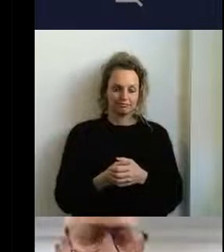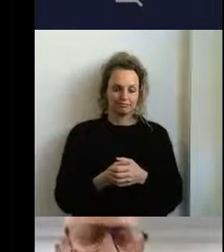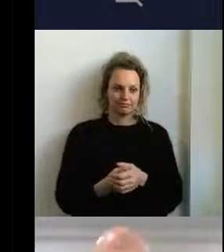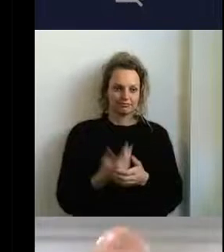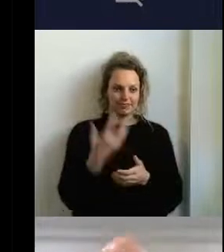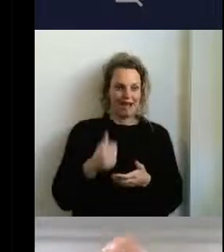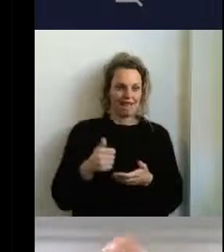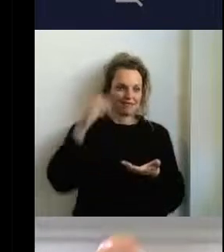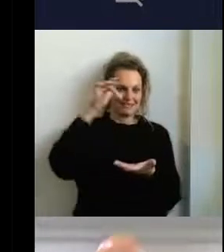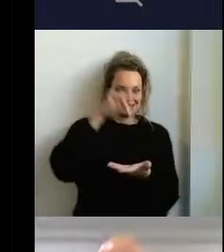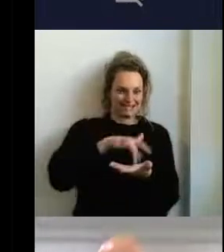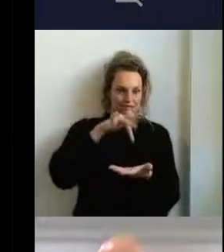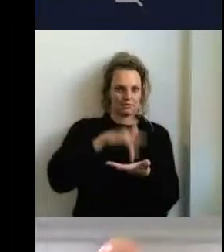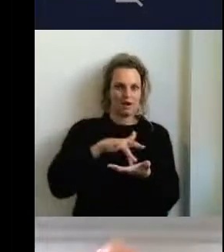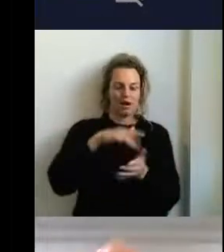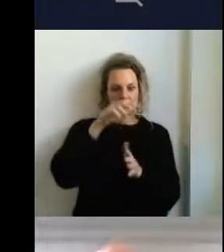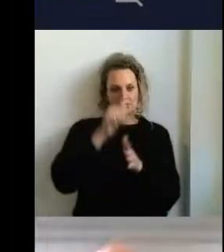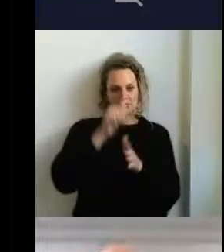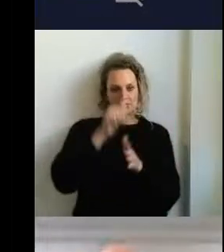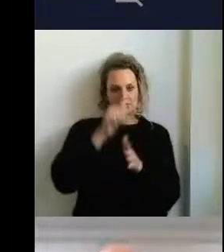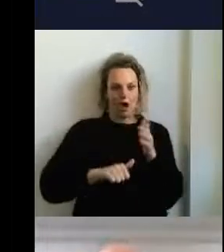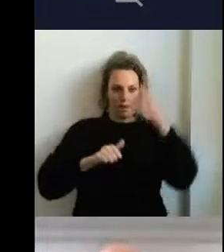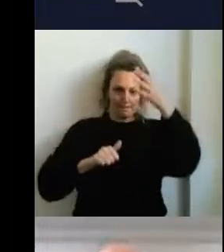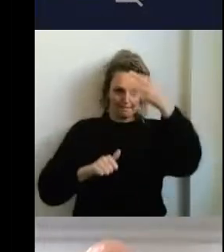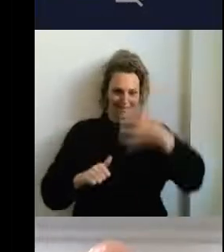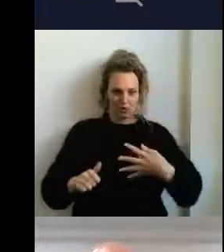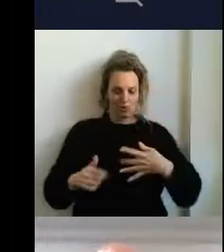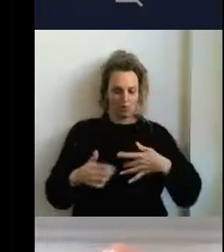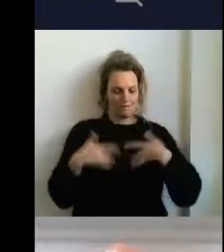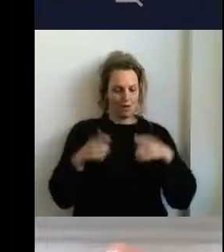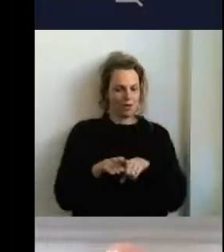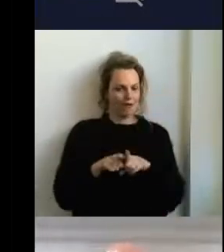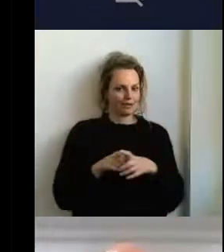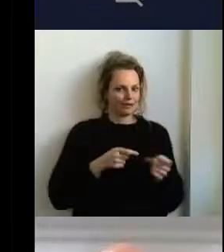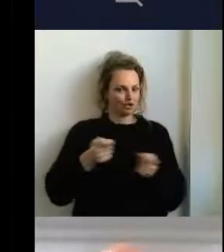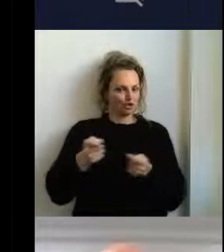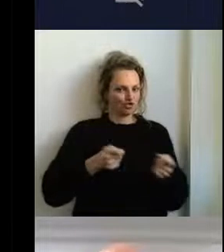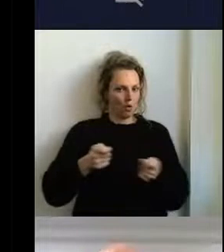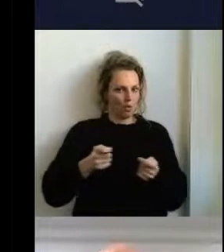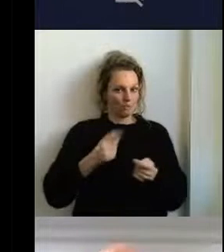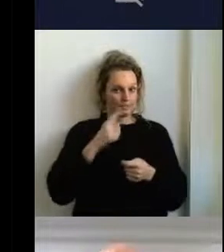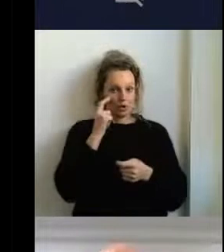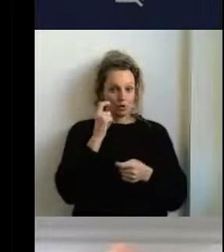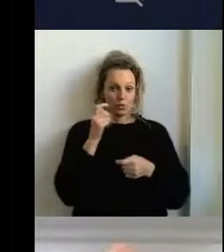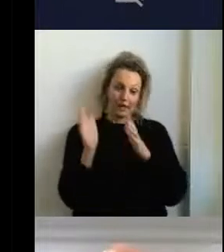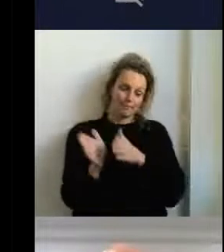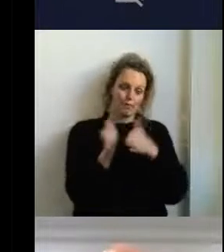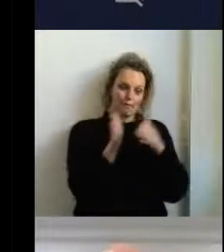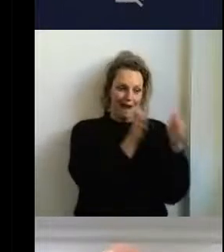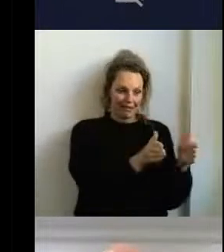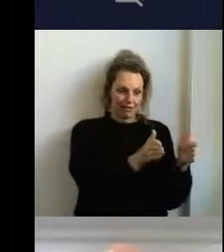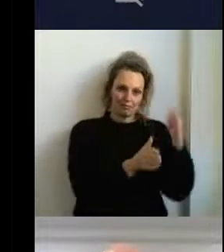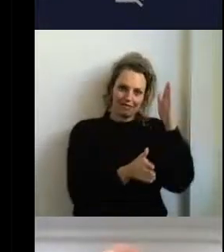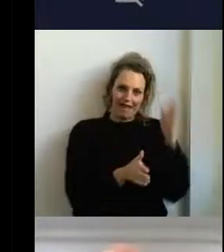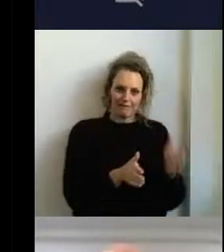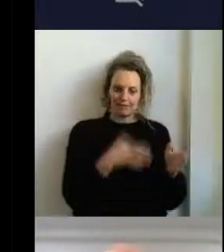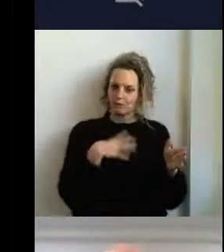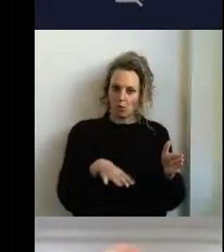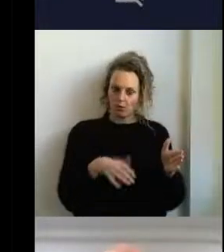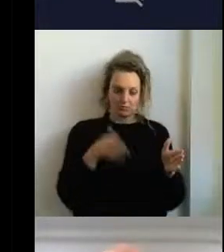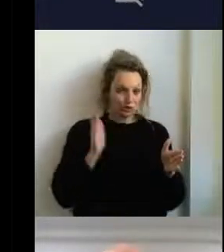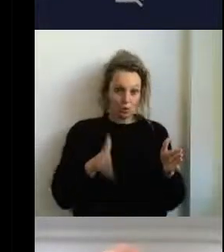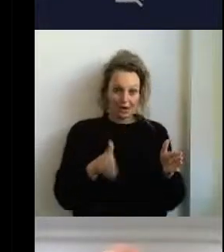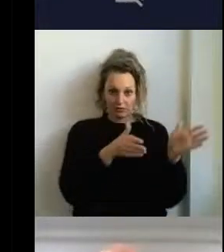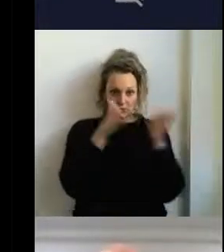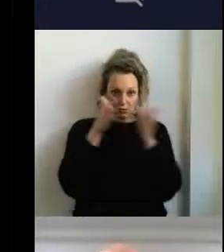being centered really gives you this kind of sense of control. And you can put it back to the left if you want to, but you don't have to. And Hector, you were